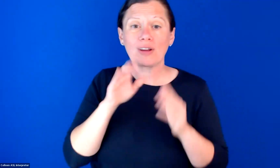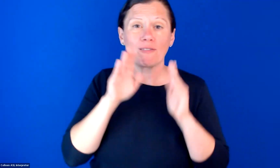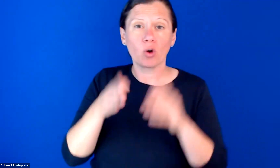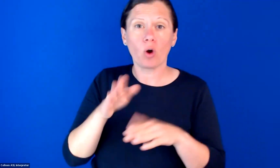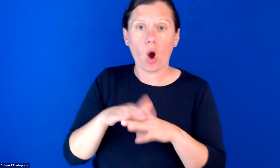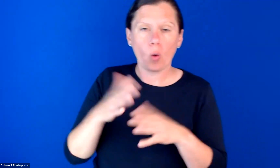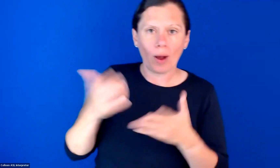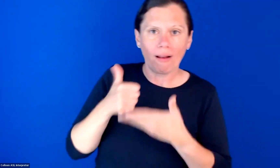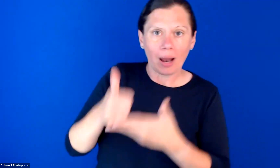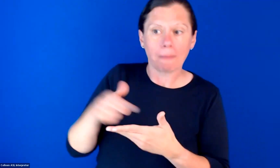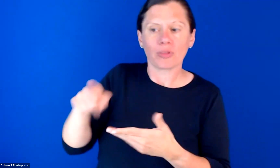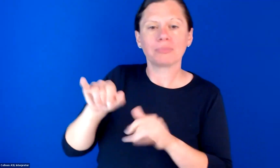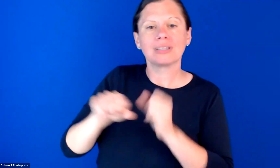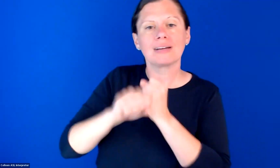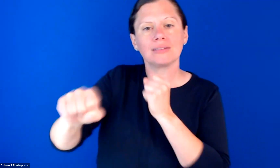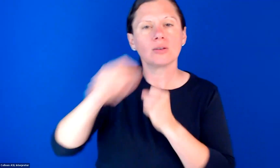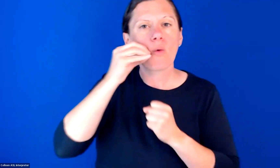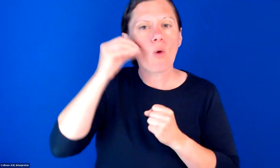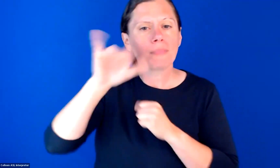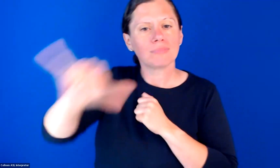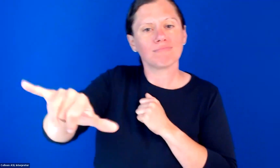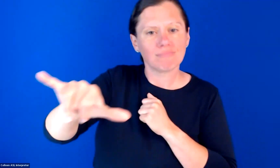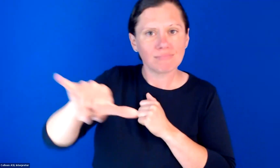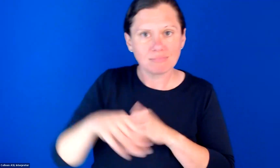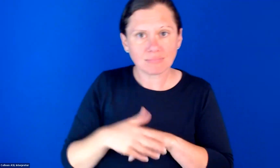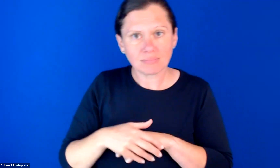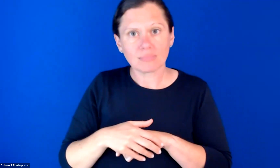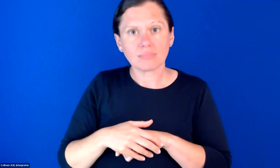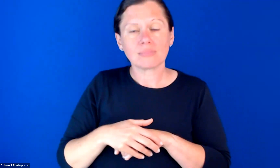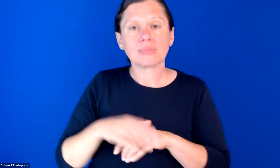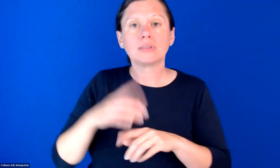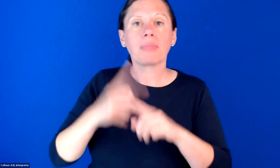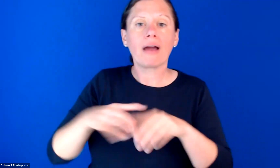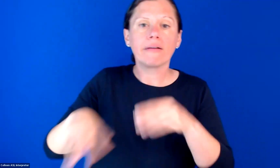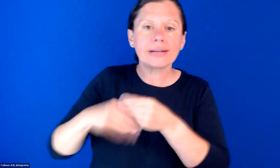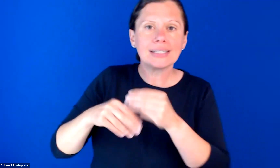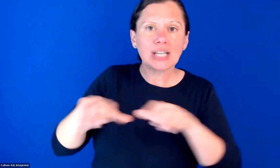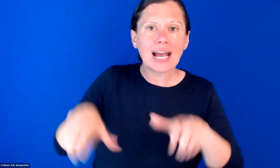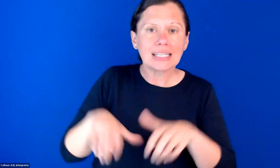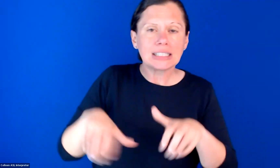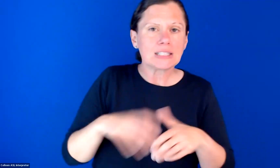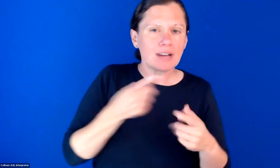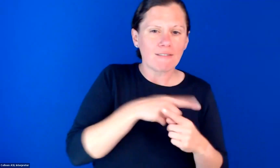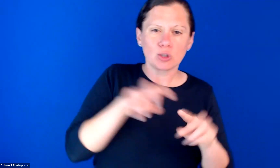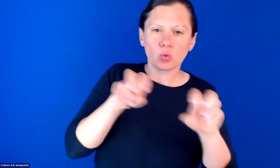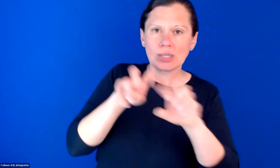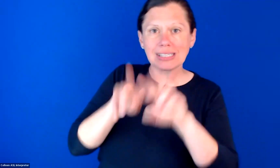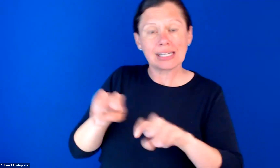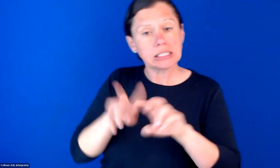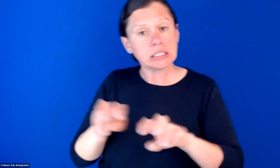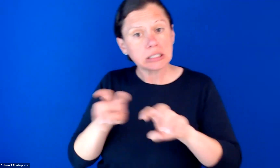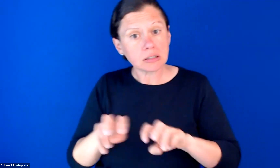home. So those are the types of activities of daily living that we'll be looking at when we're looking at delivering benefits to